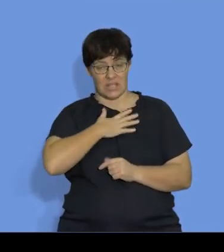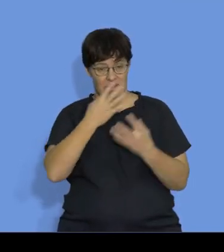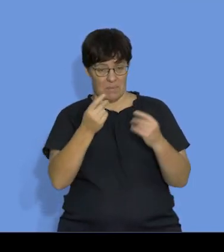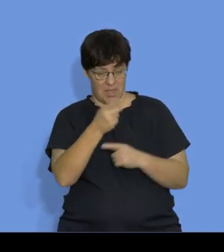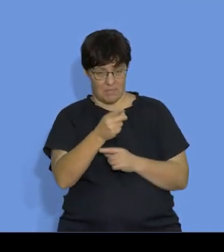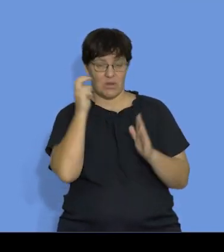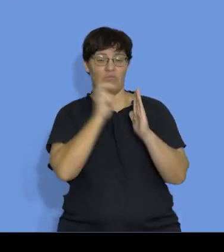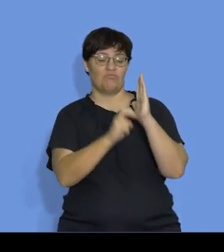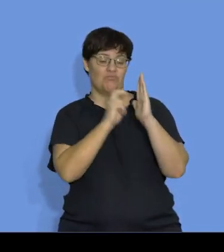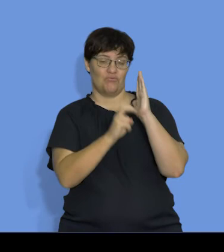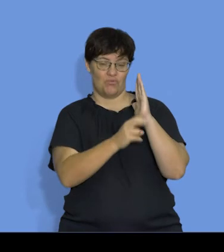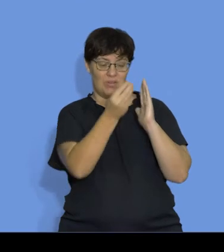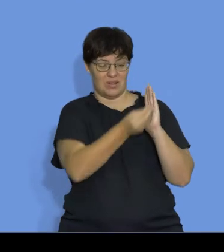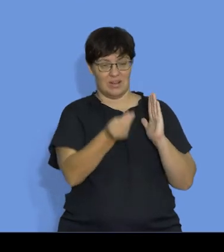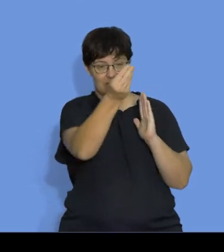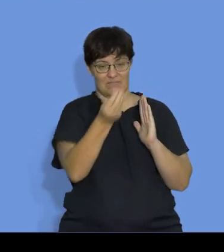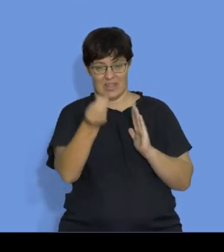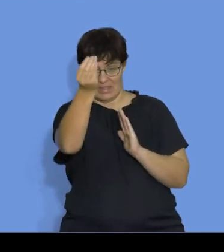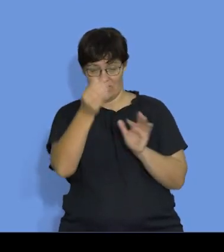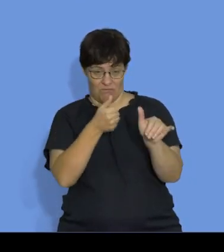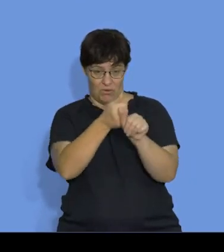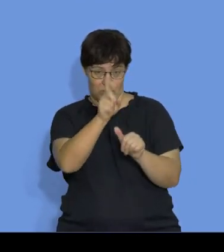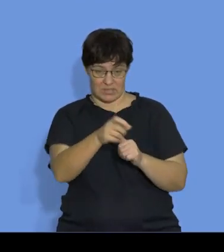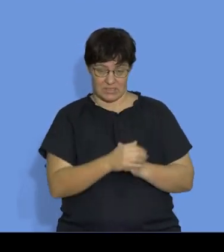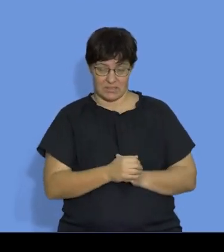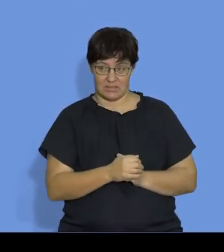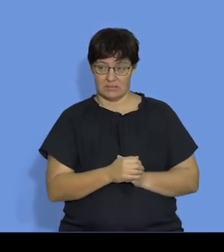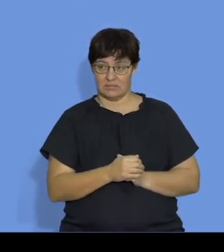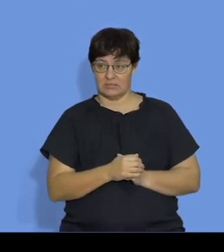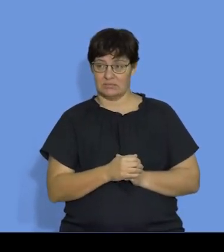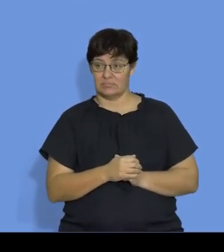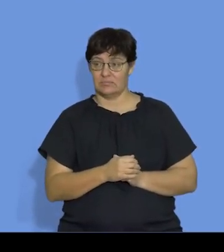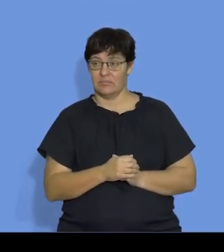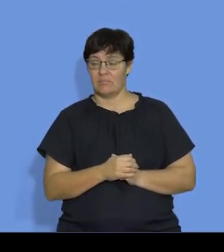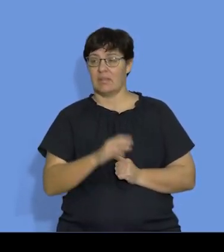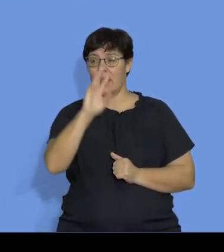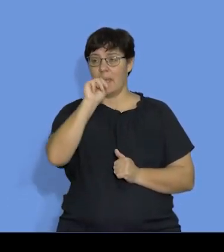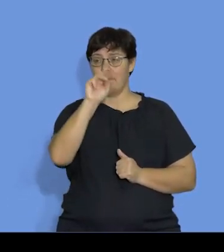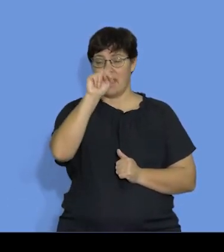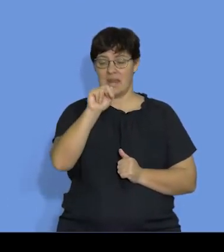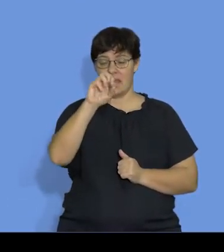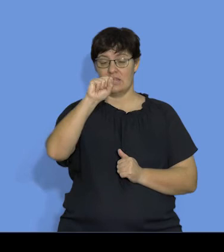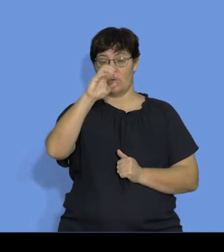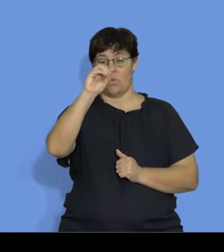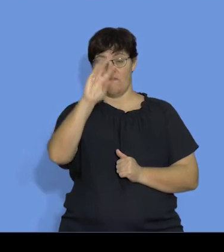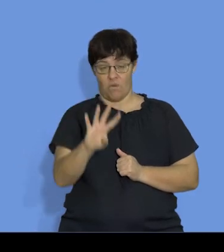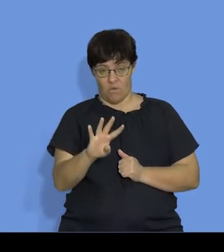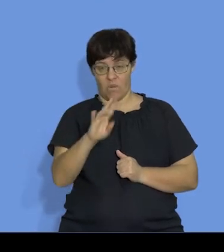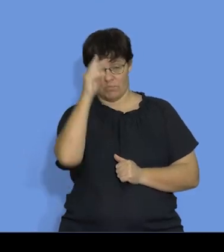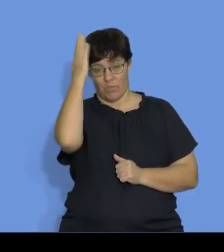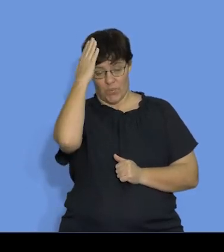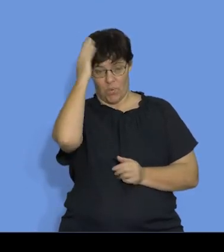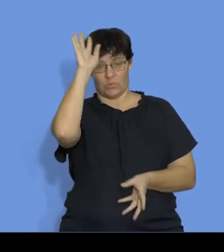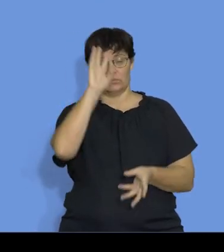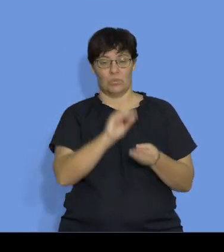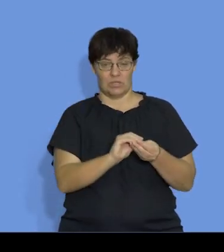of assigning oxidation numbers. So in manganese sulfate, here we are. We know that the total